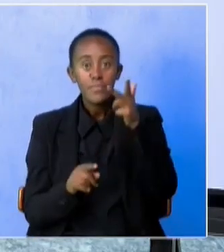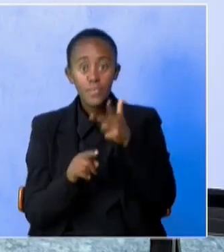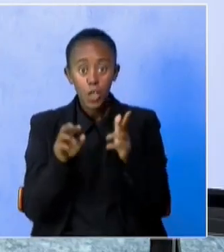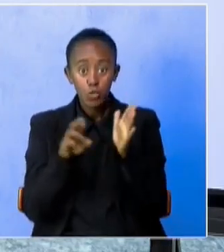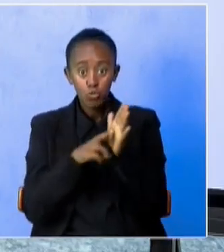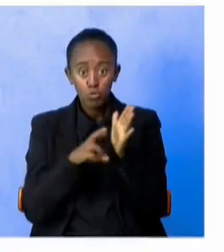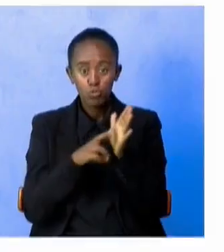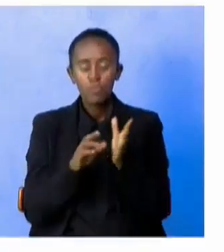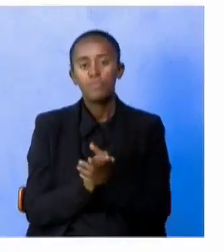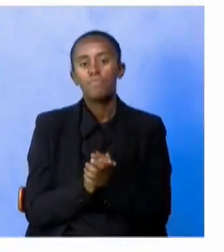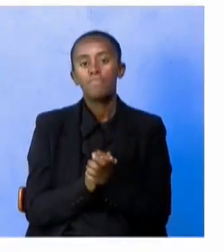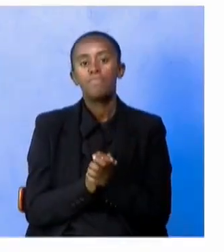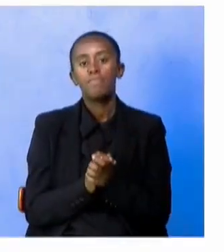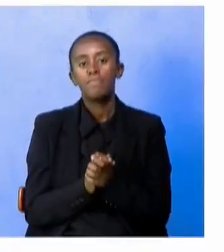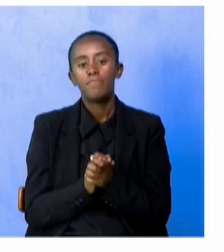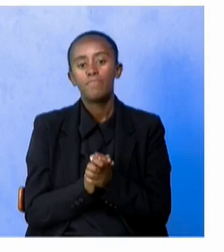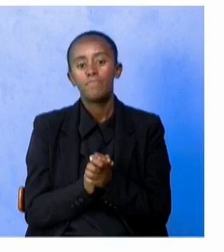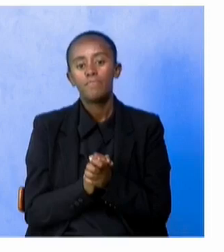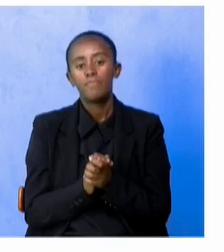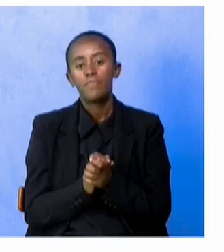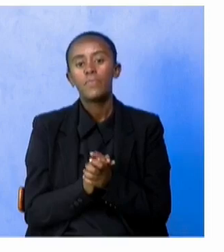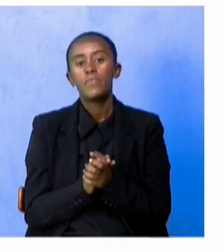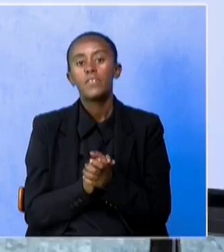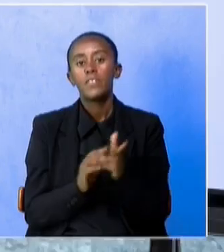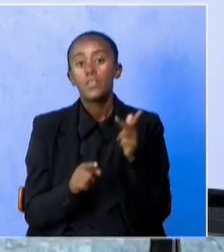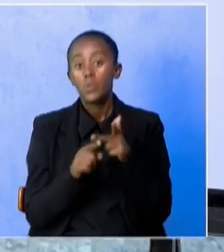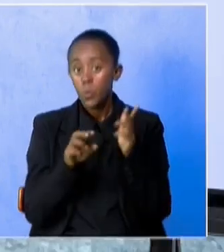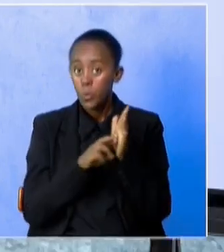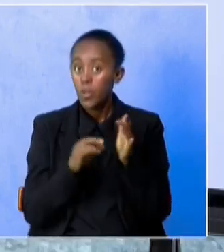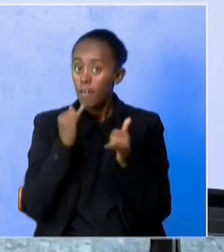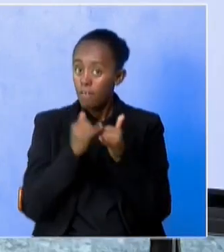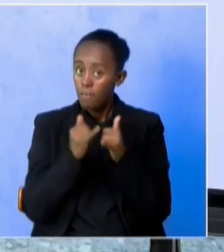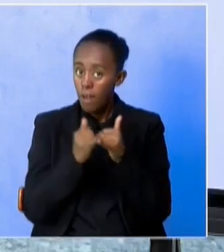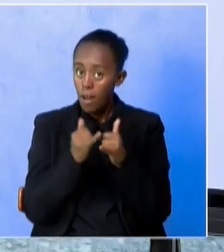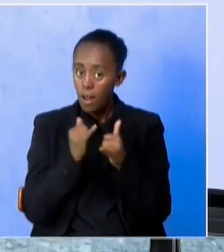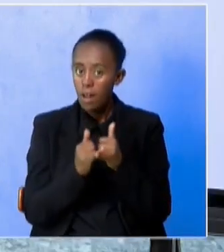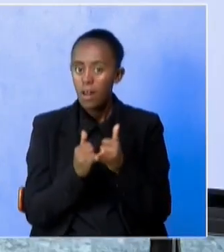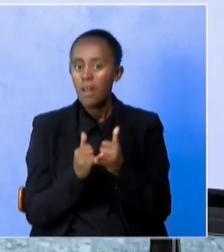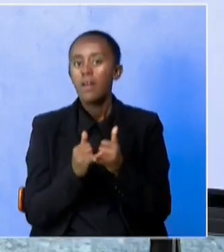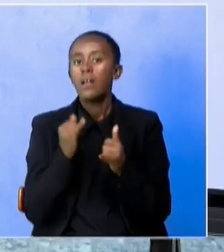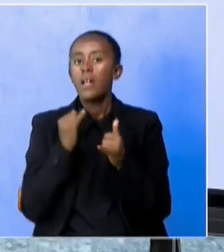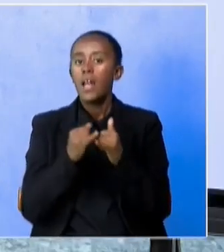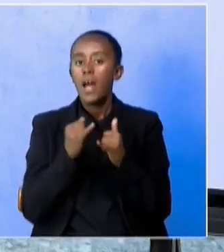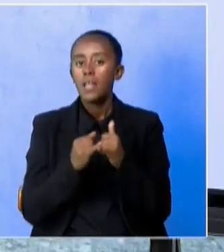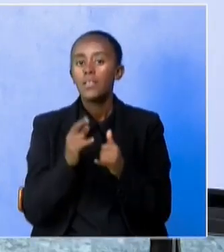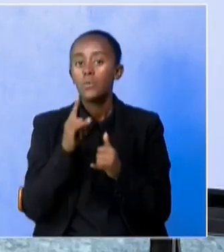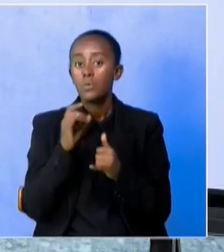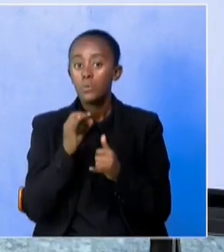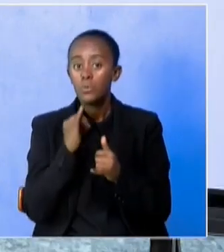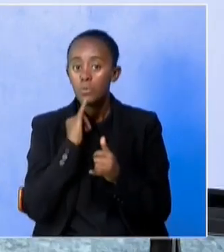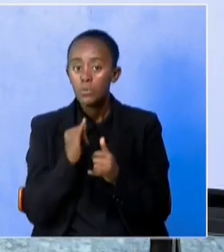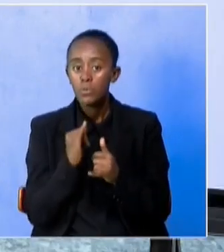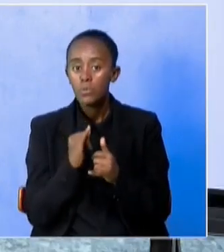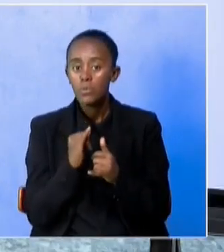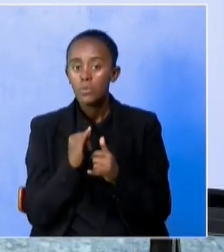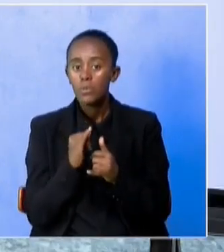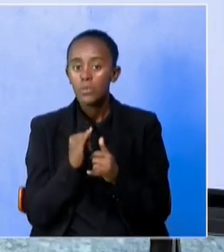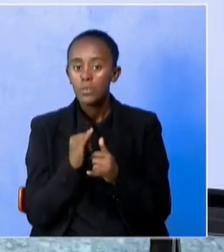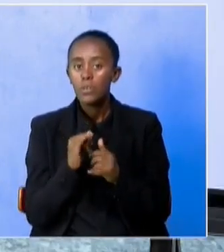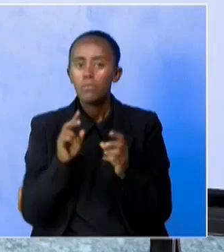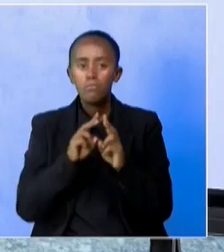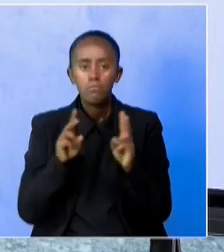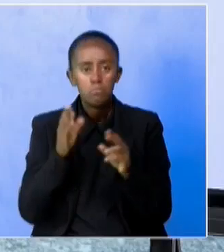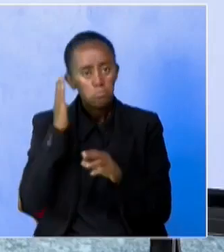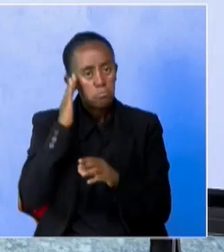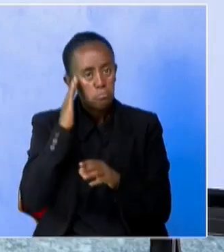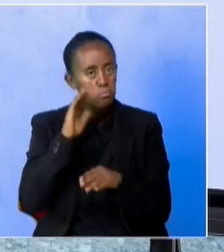the third and finally the last one is, or this is, I think this is the most common one that people use,